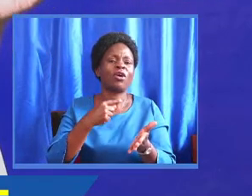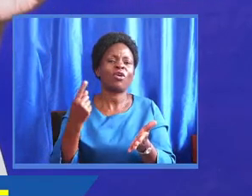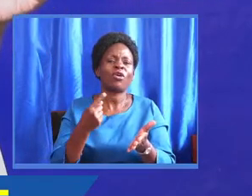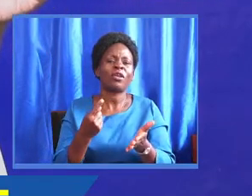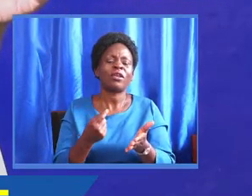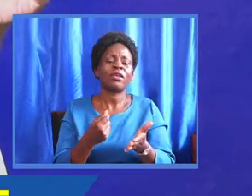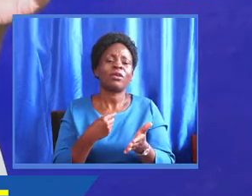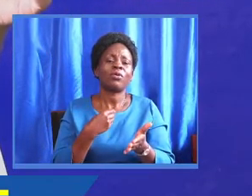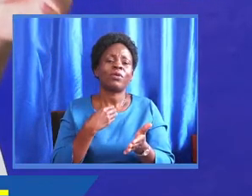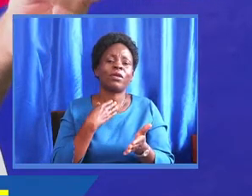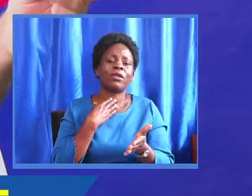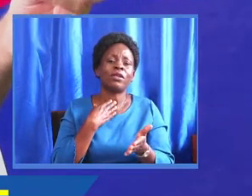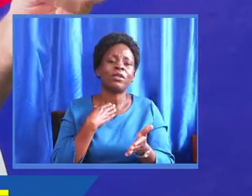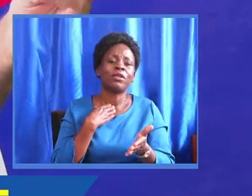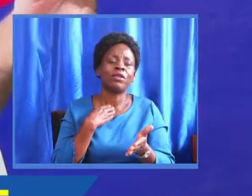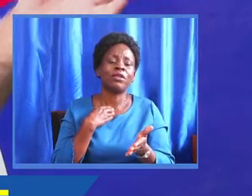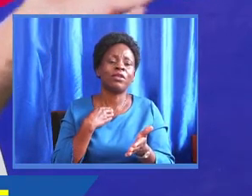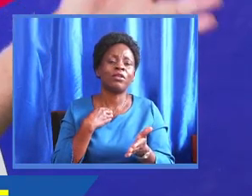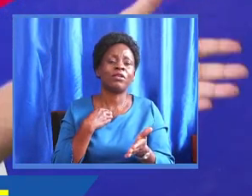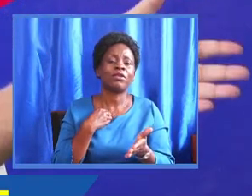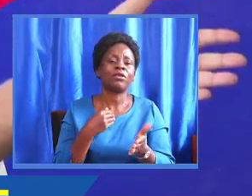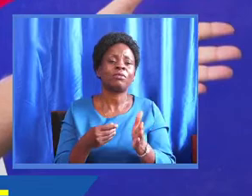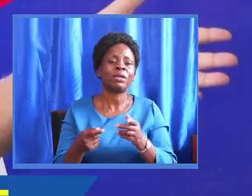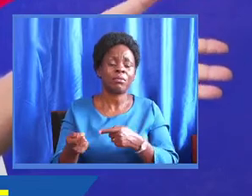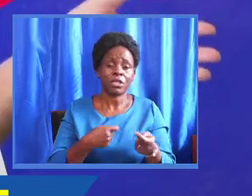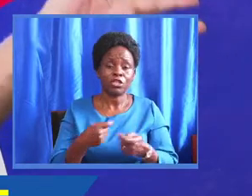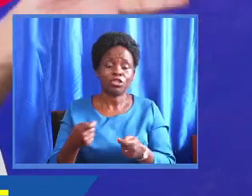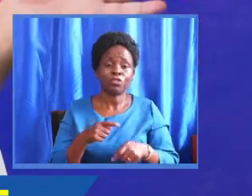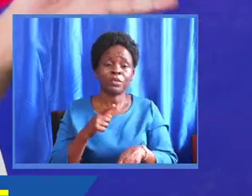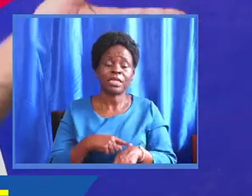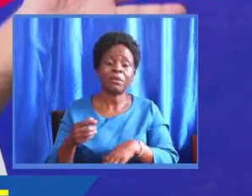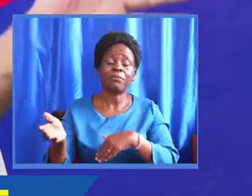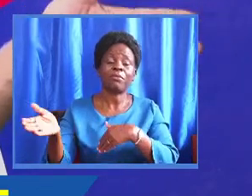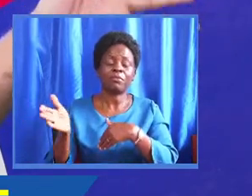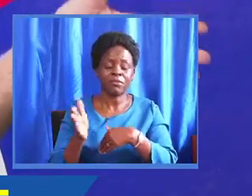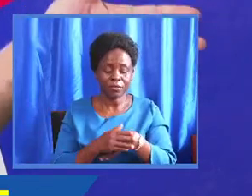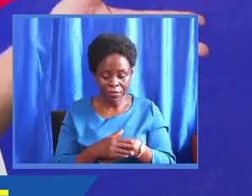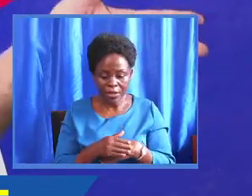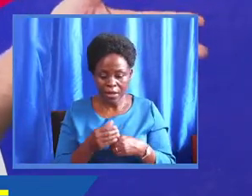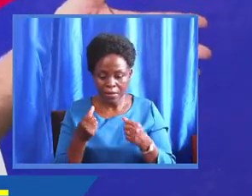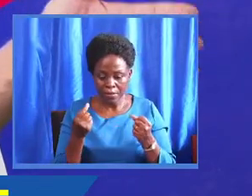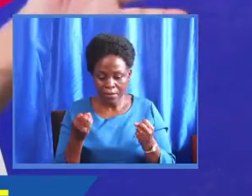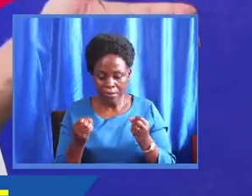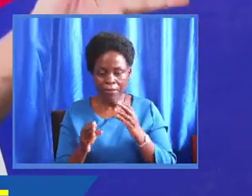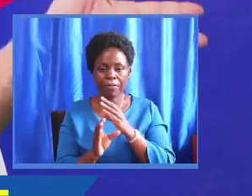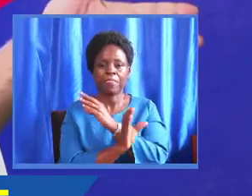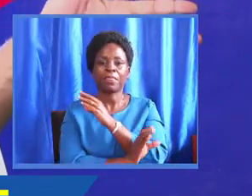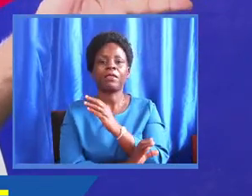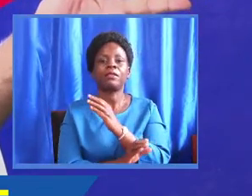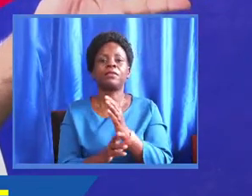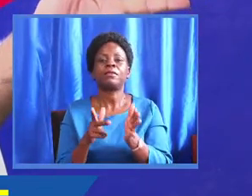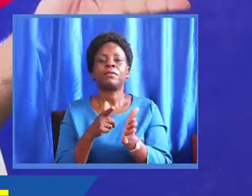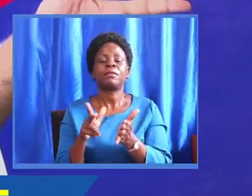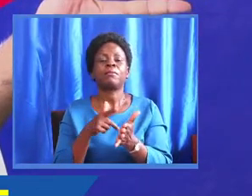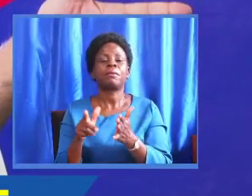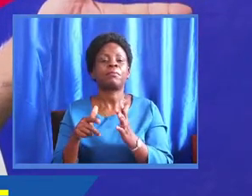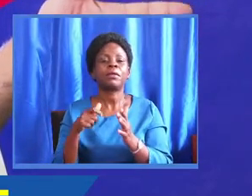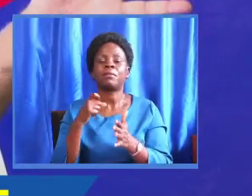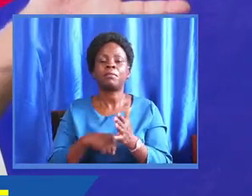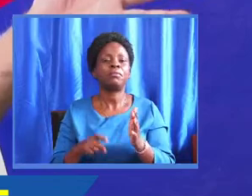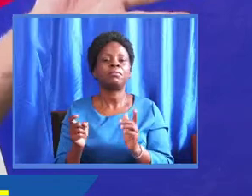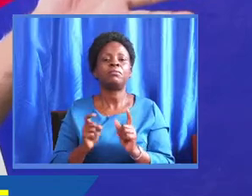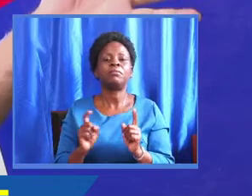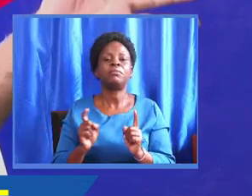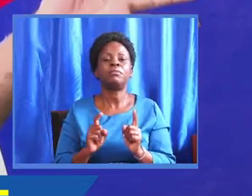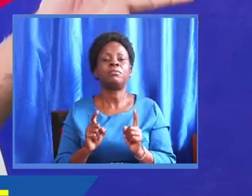rebate on your property rates. When your shops were closed, most normal countries, you don't pay property taxes. But